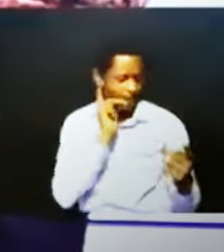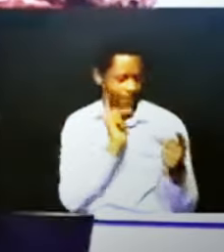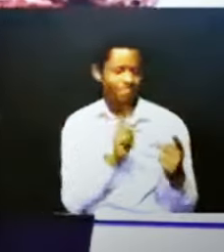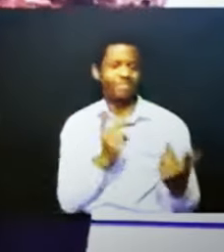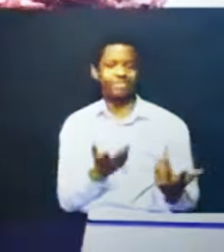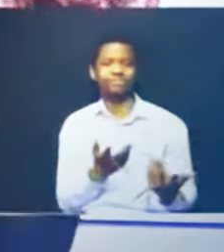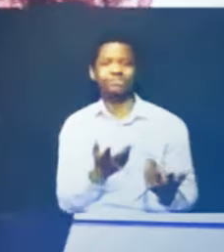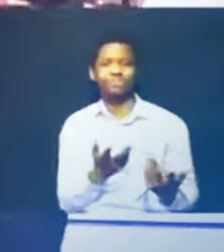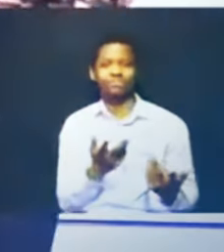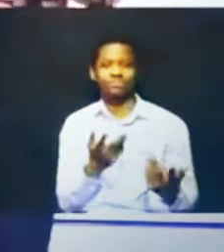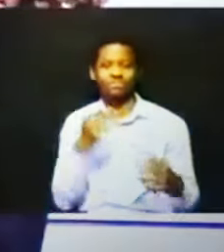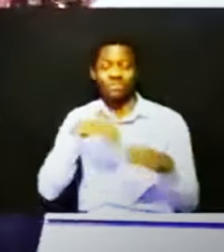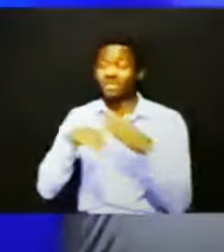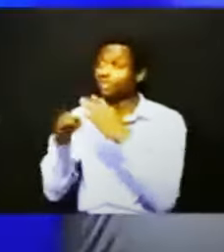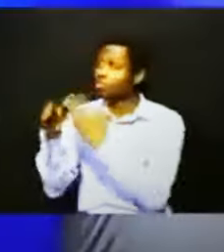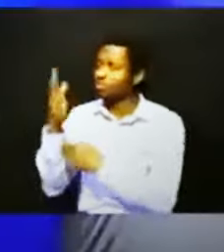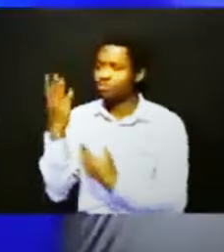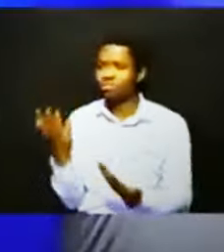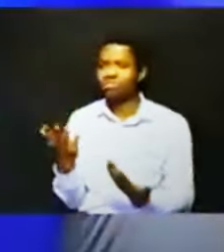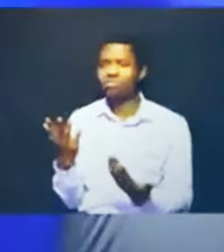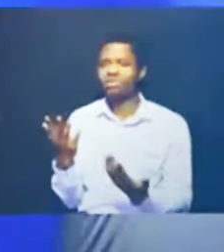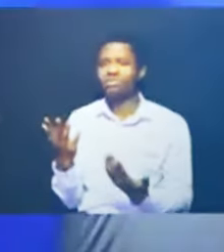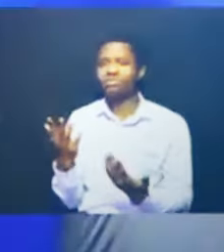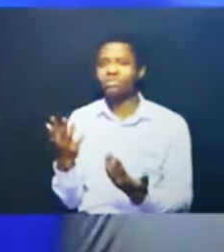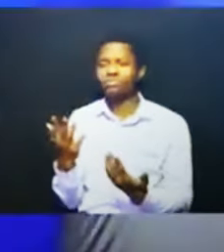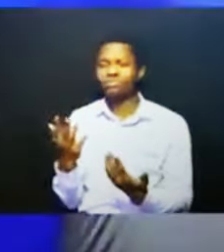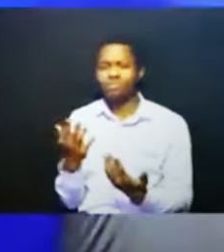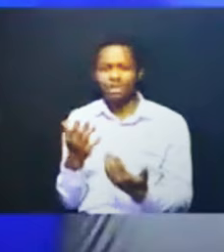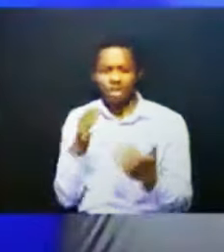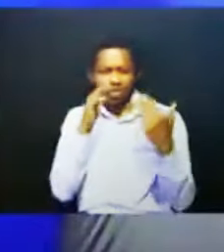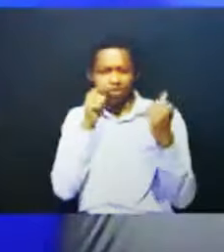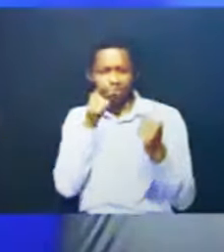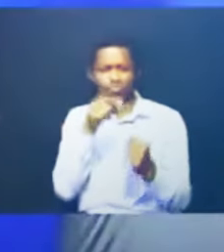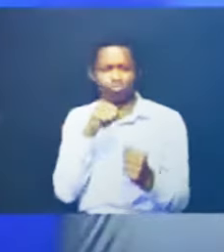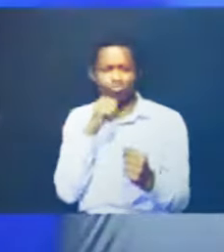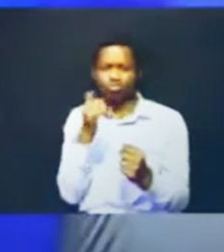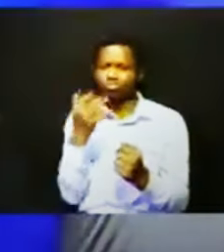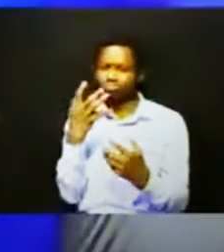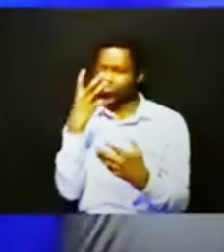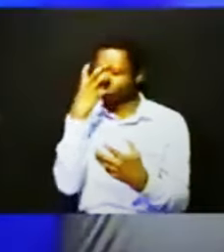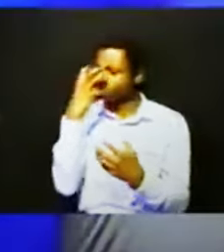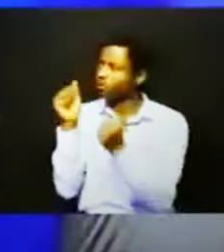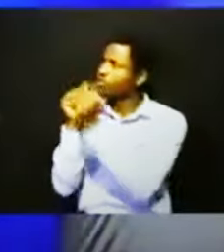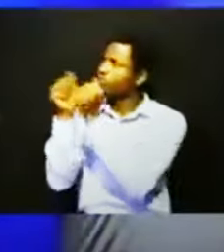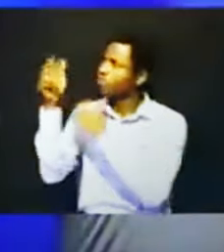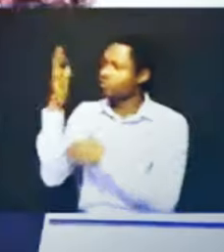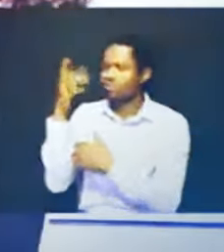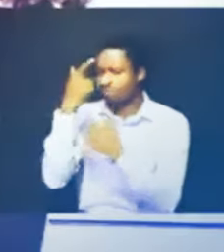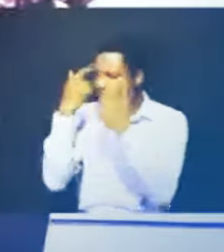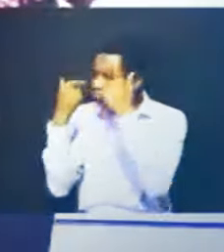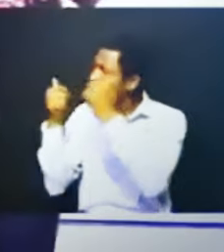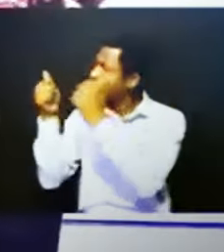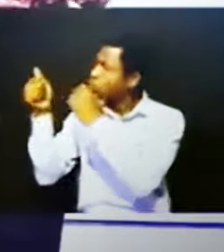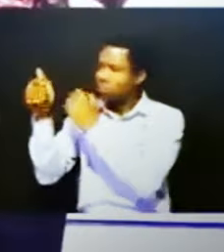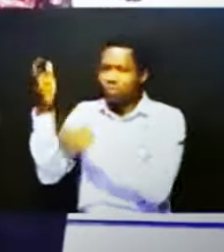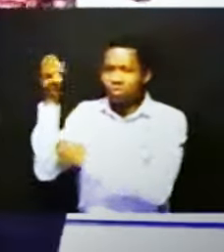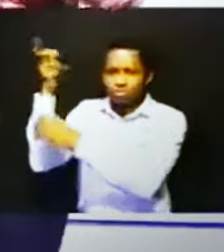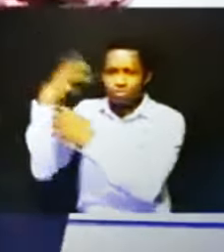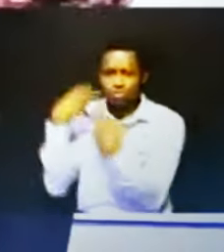In him. I hope you are not offended at against God. Because he's your strength and your